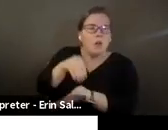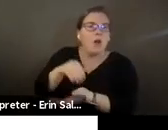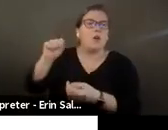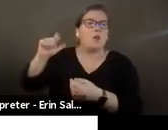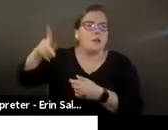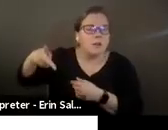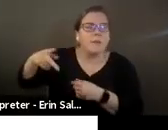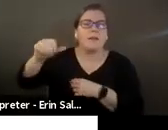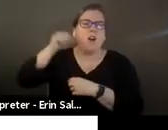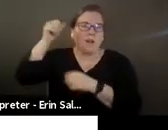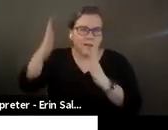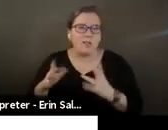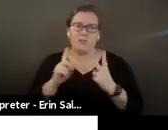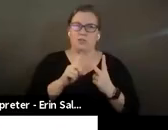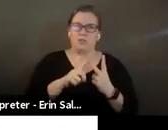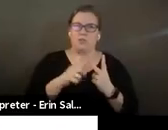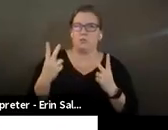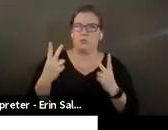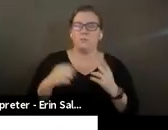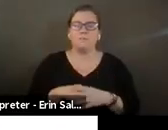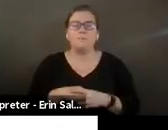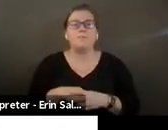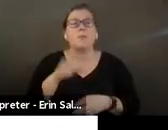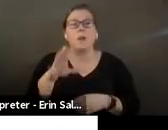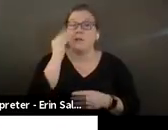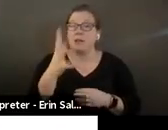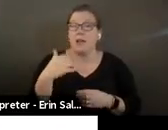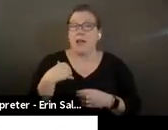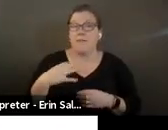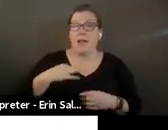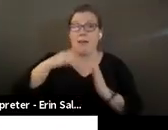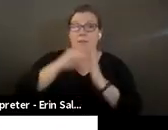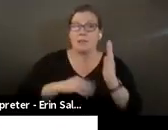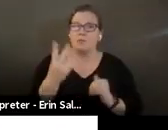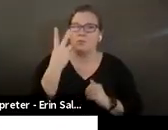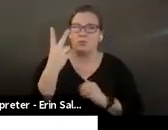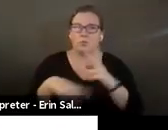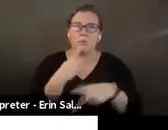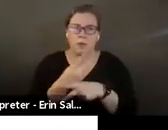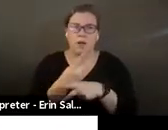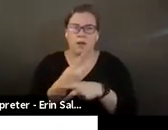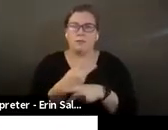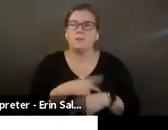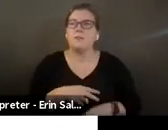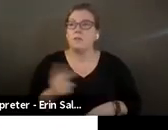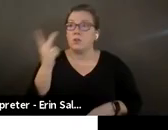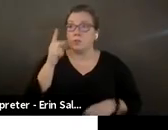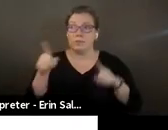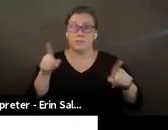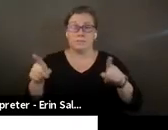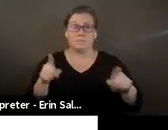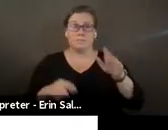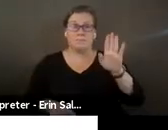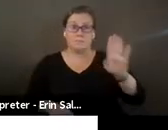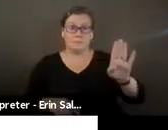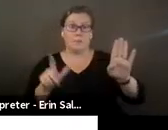Landon, there are two types of applications that we have. So if you're looking at your screen, the one on the